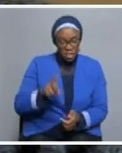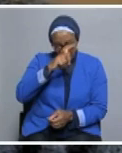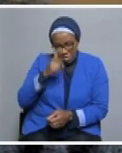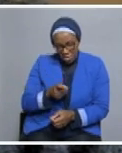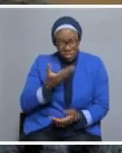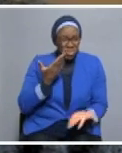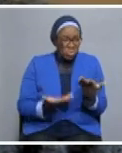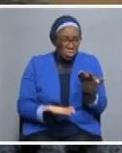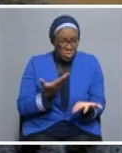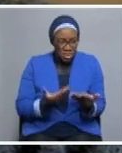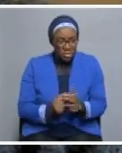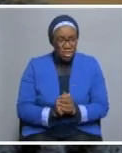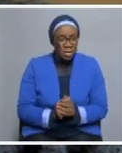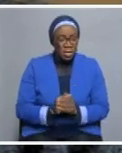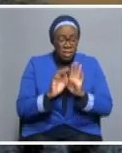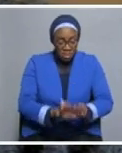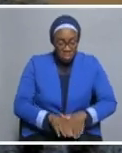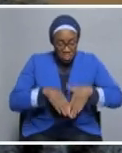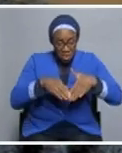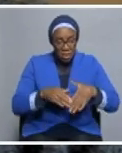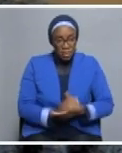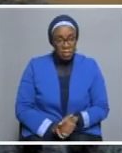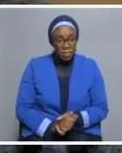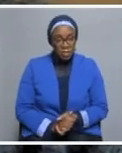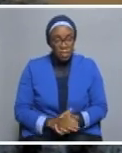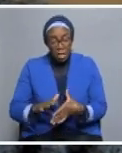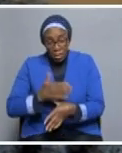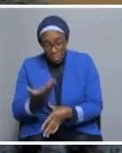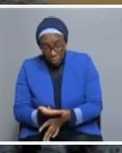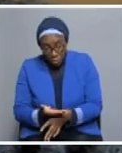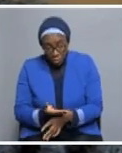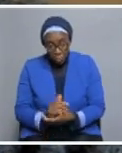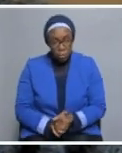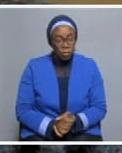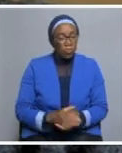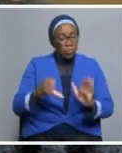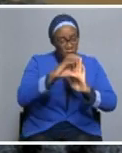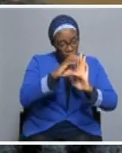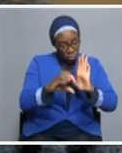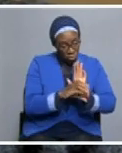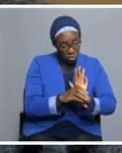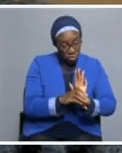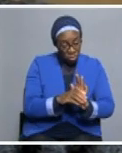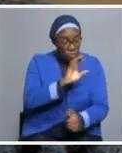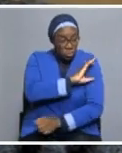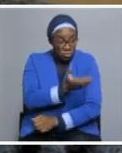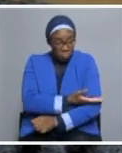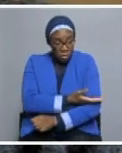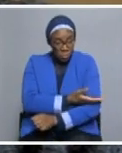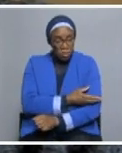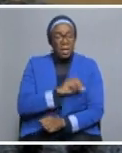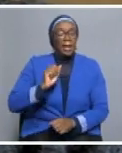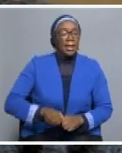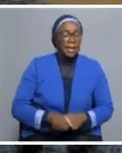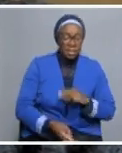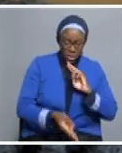or not the nationalists, because of the way in which our Constitution is designed, can effectively exercise